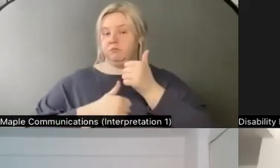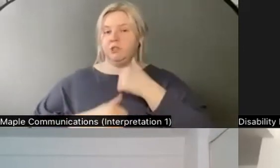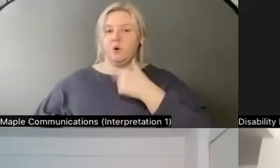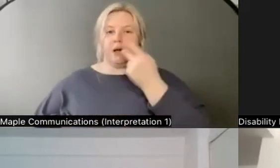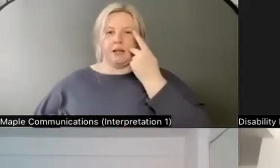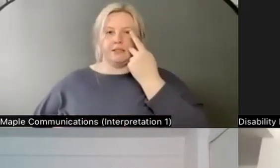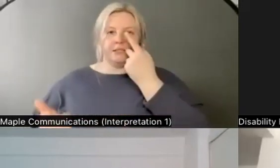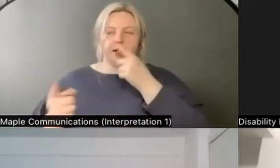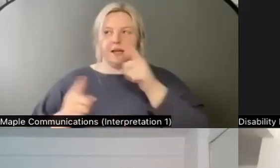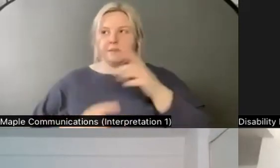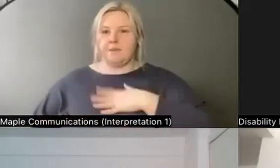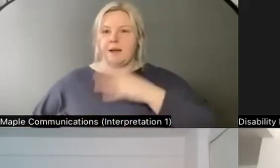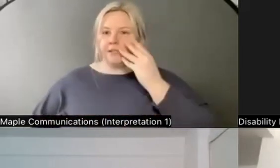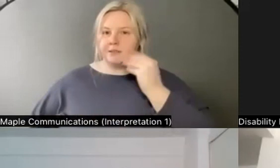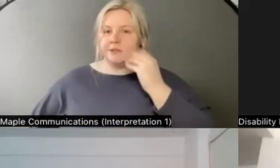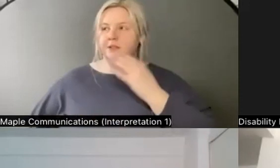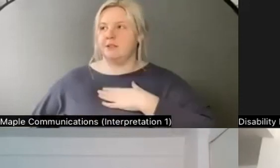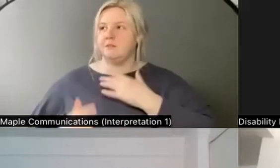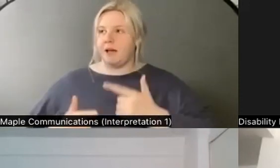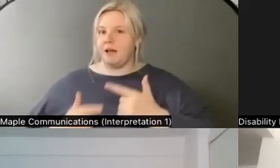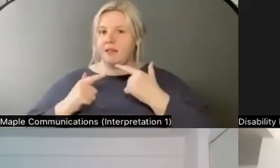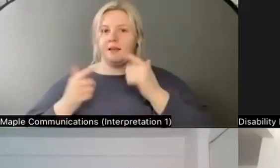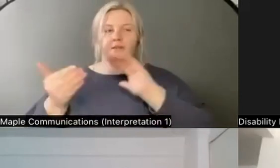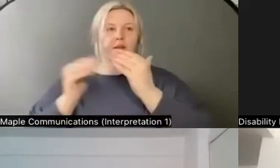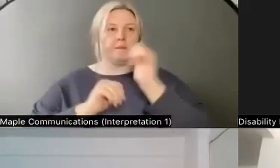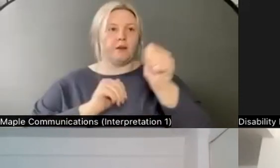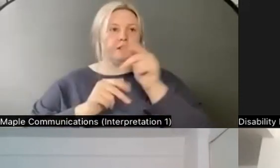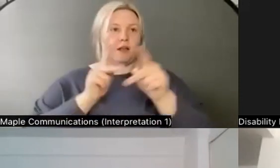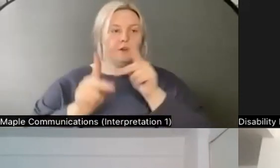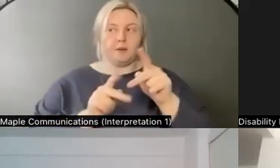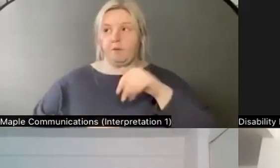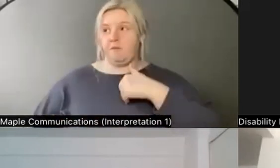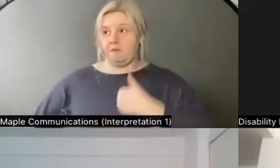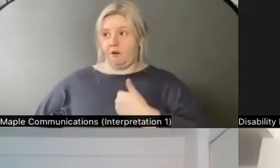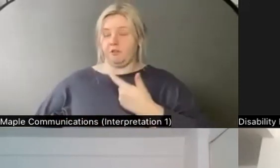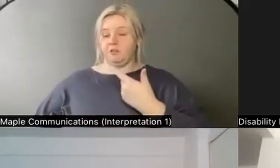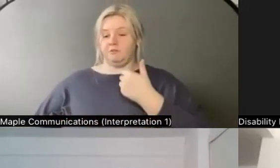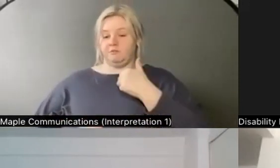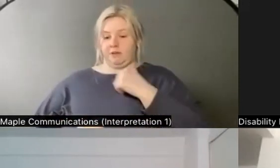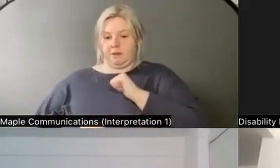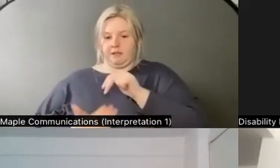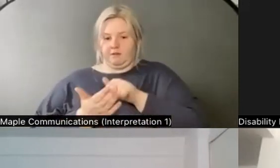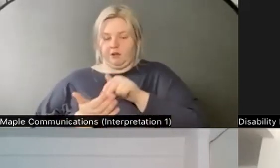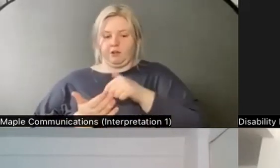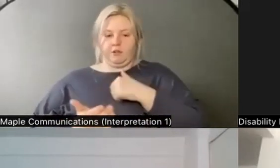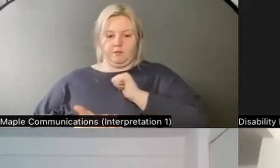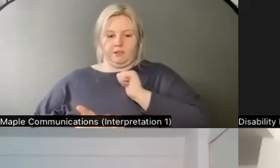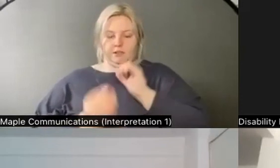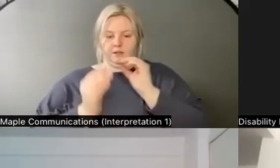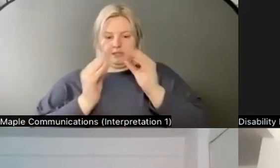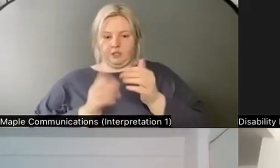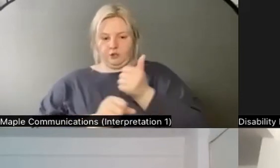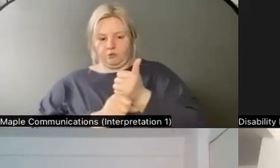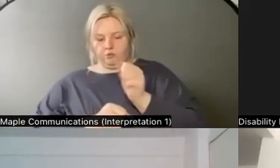own life in comparison to others is profound to me. And how